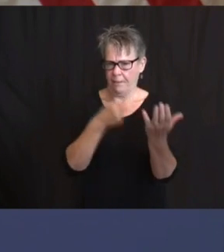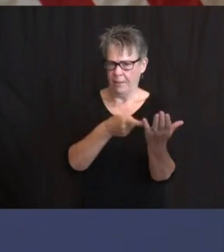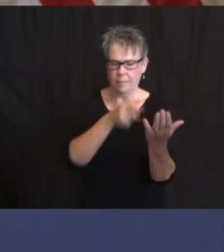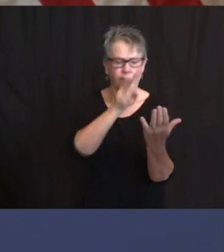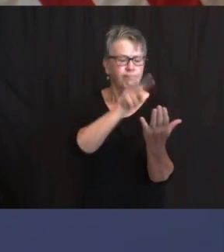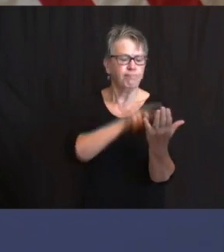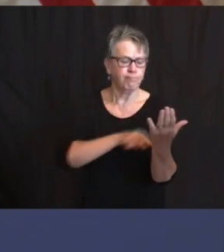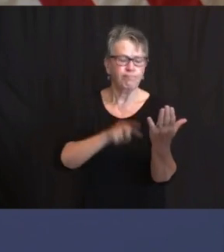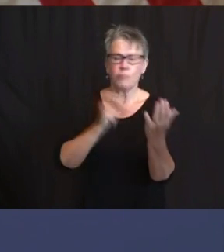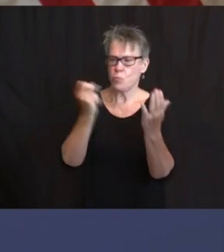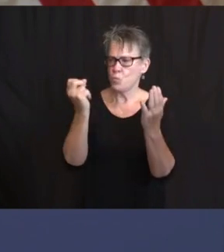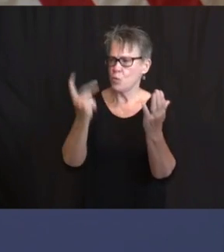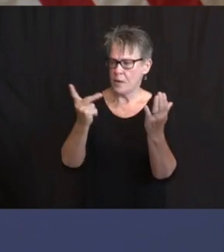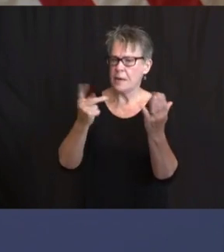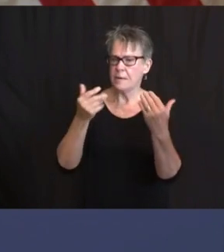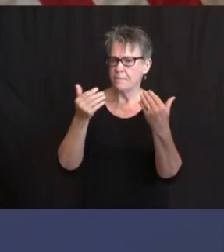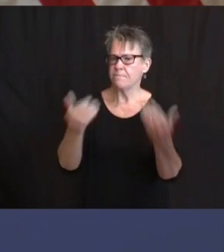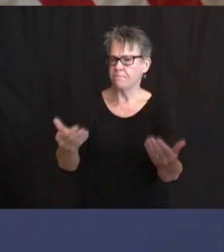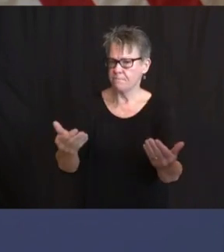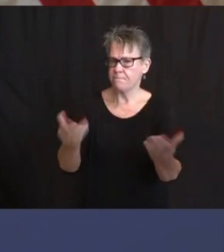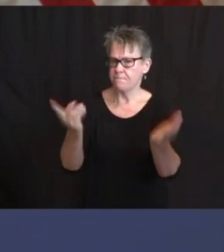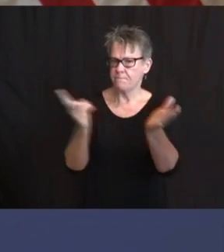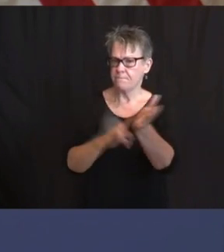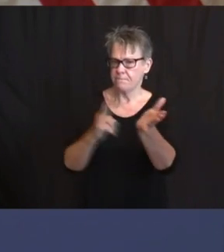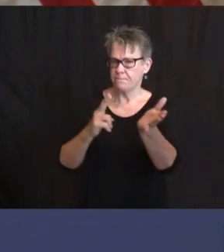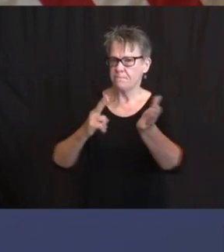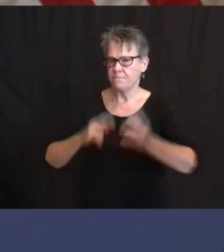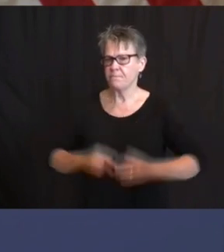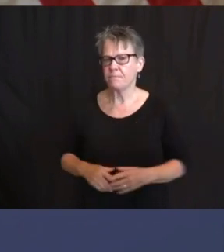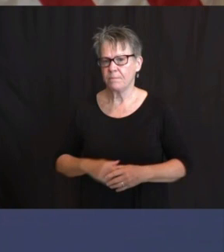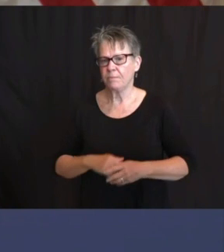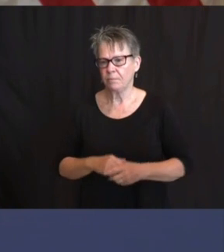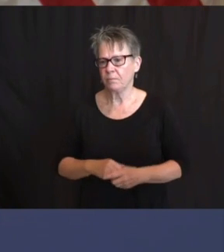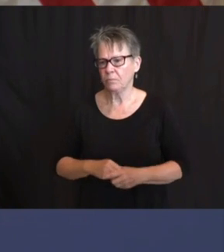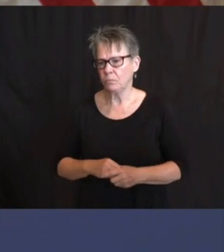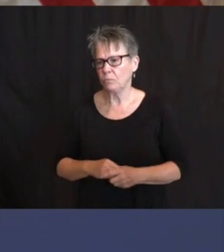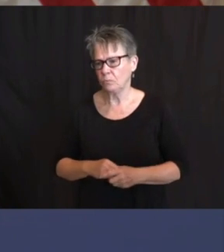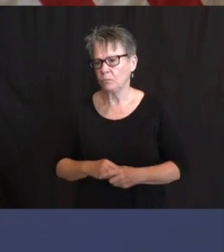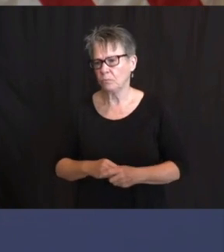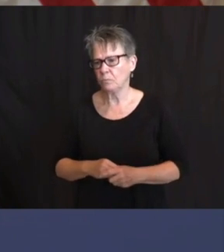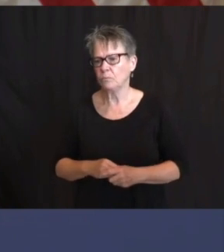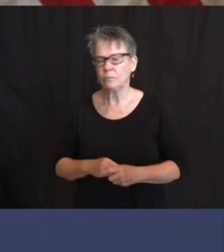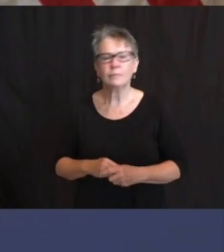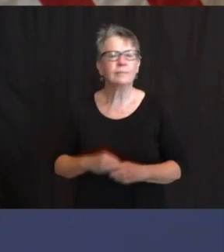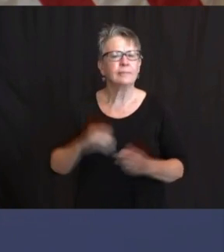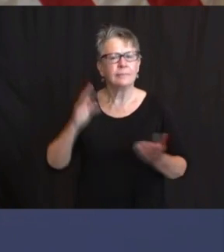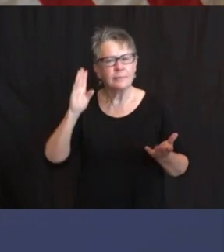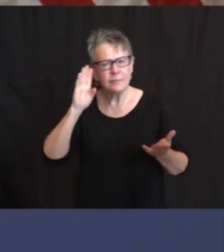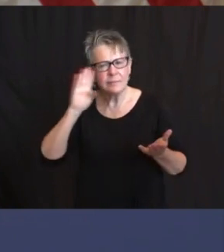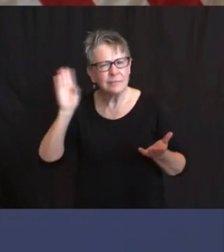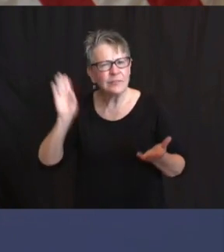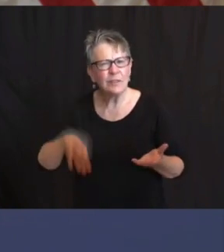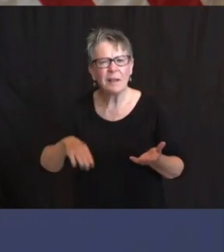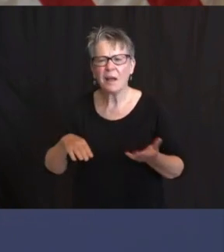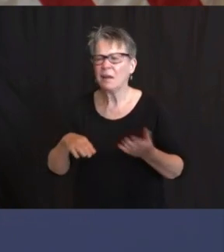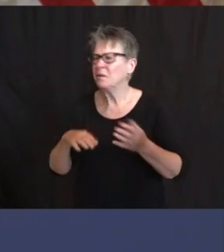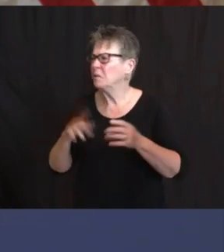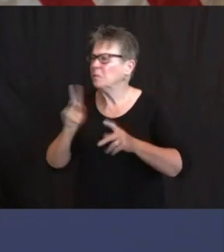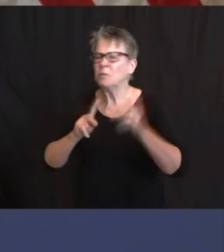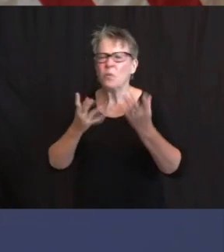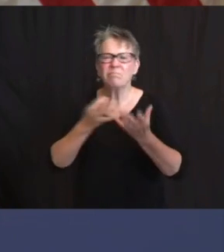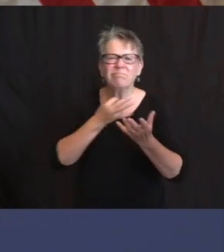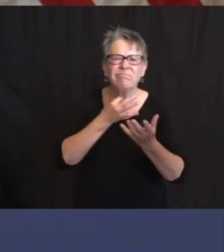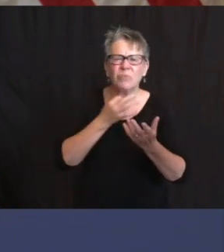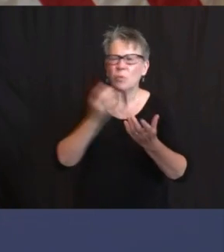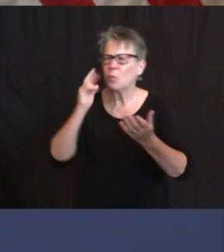things that will be allowed, because I know people are interested in hearing what specifically will be allowed. In-person instruction will be allowed in